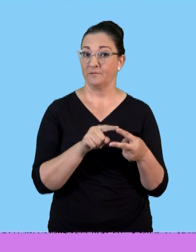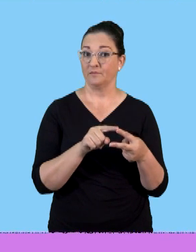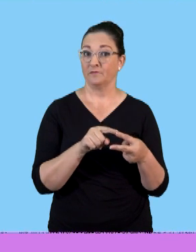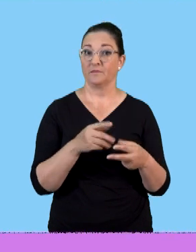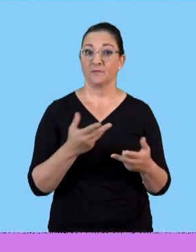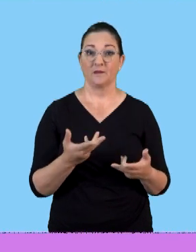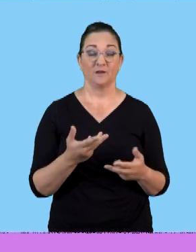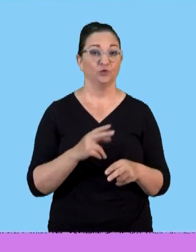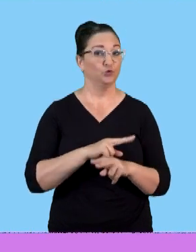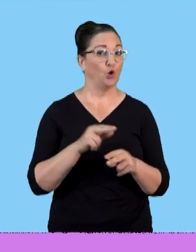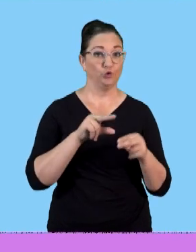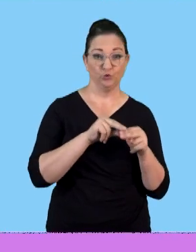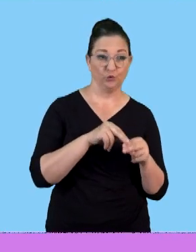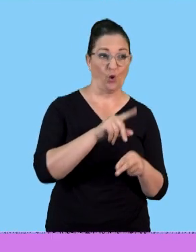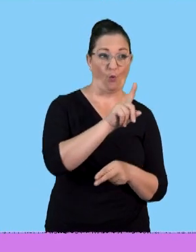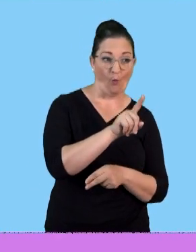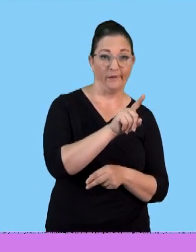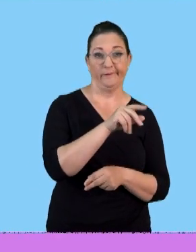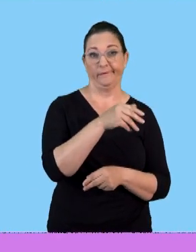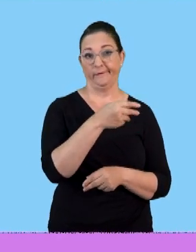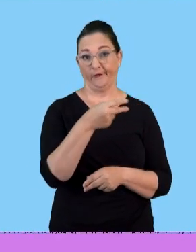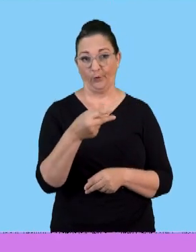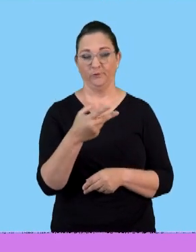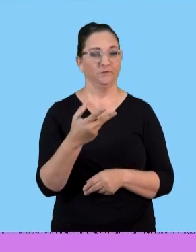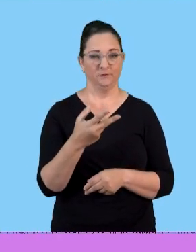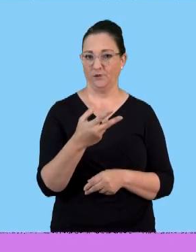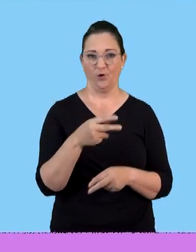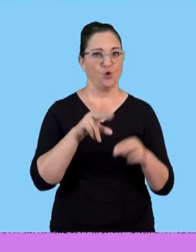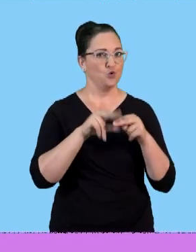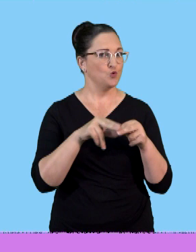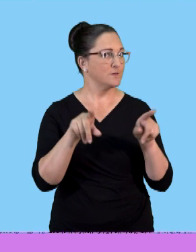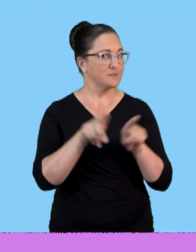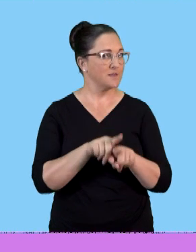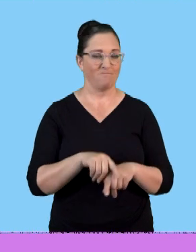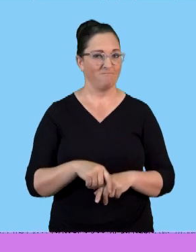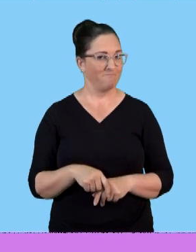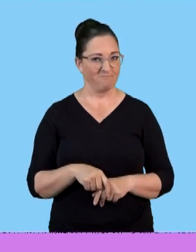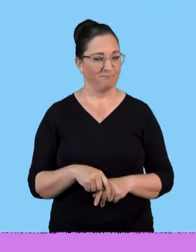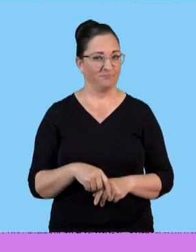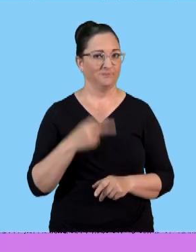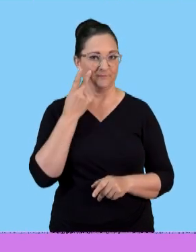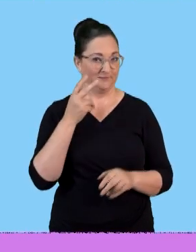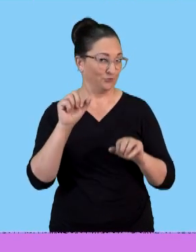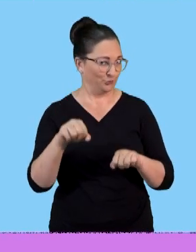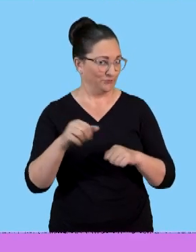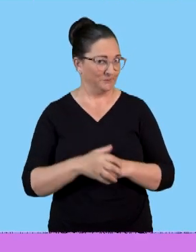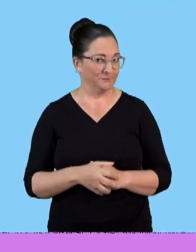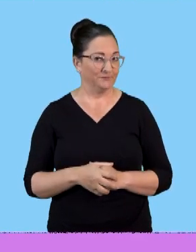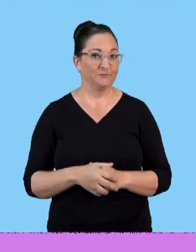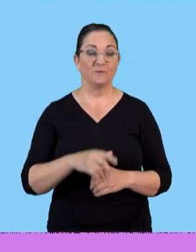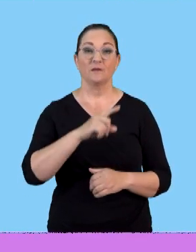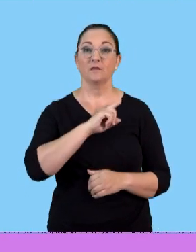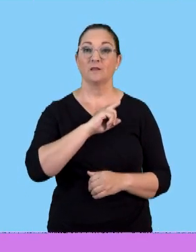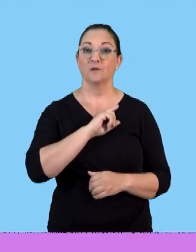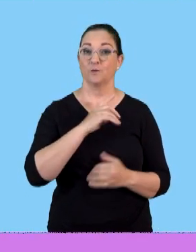not indicated as a unit, meaning 1:2, right? And also my units are not the same. We agree, okay? So